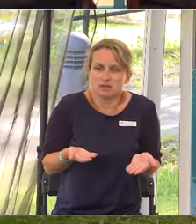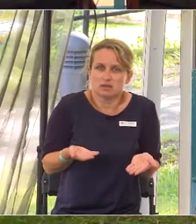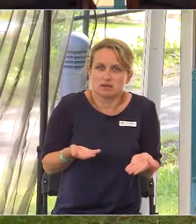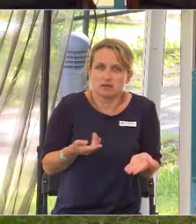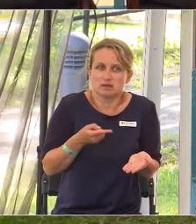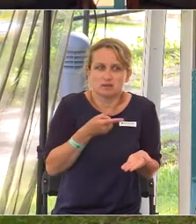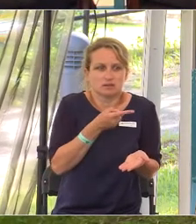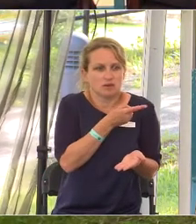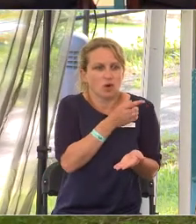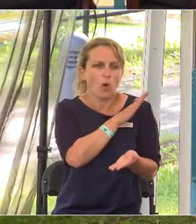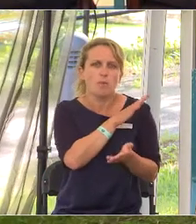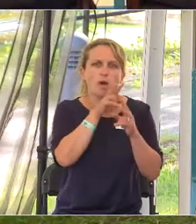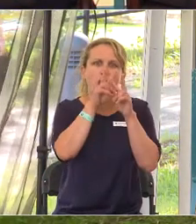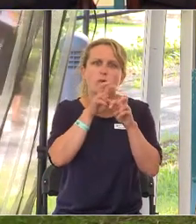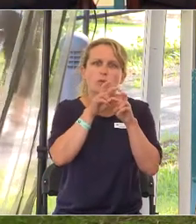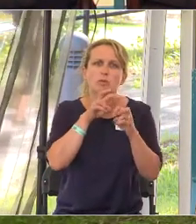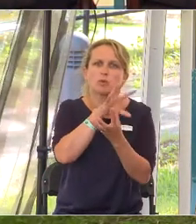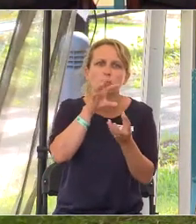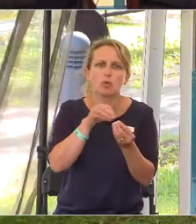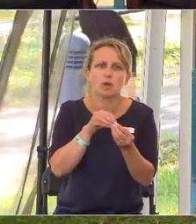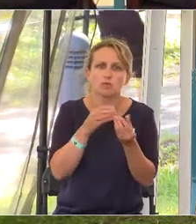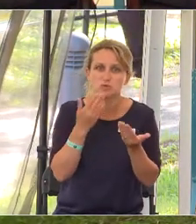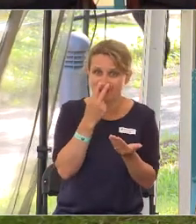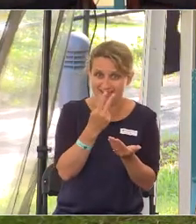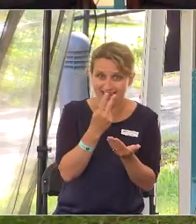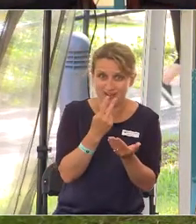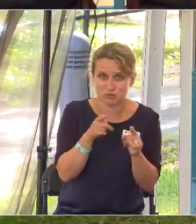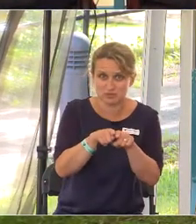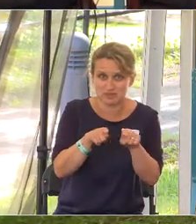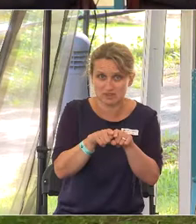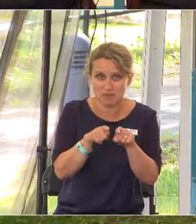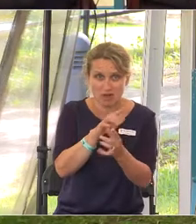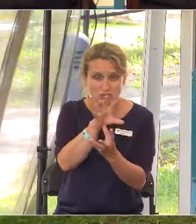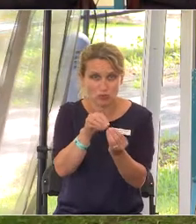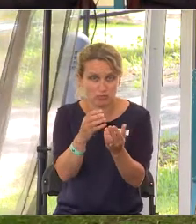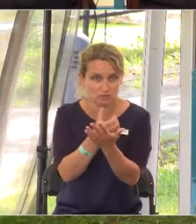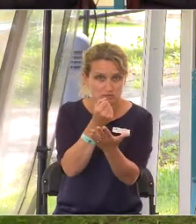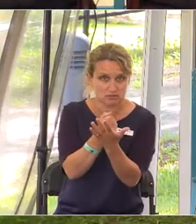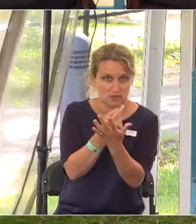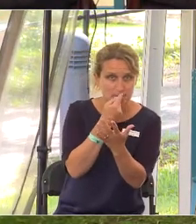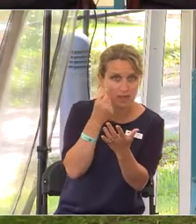this surface in your research, or have you seen, and how come